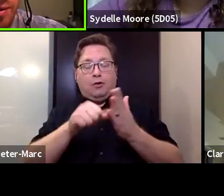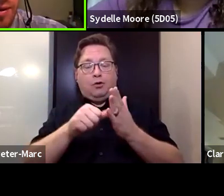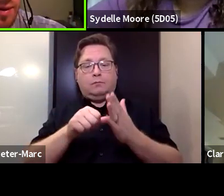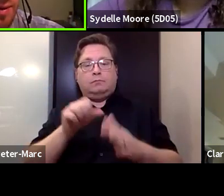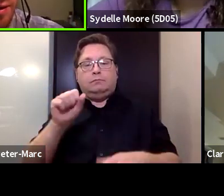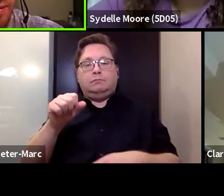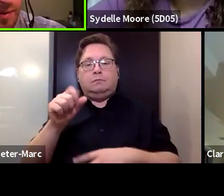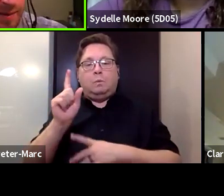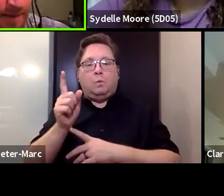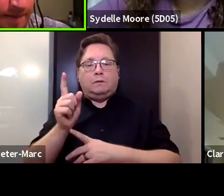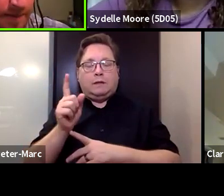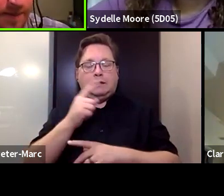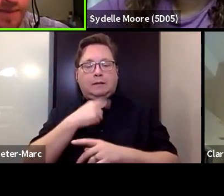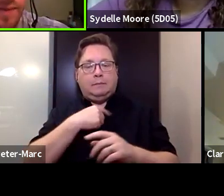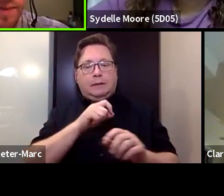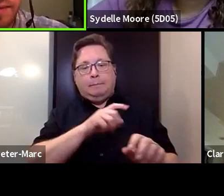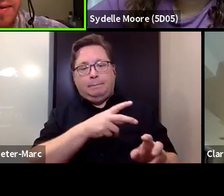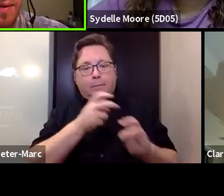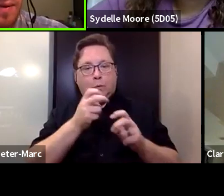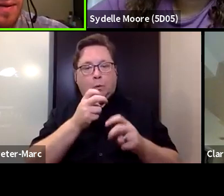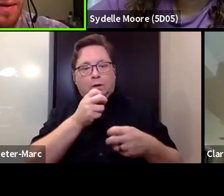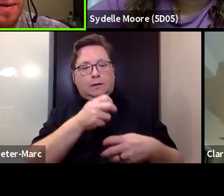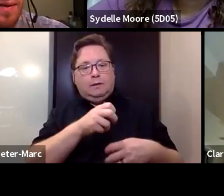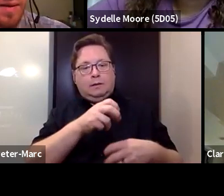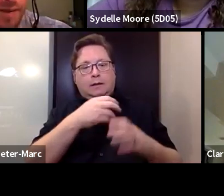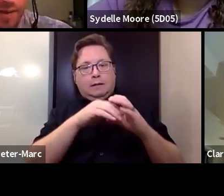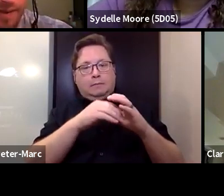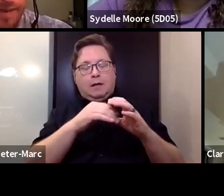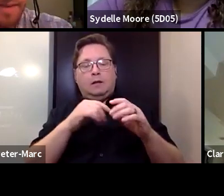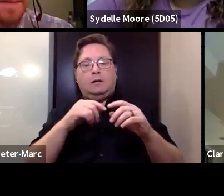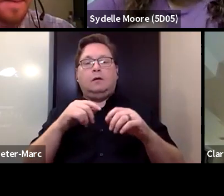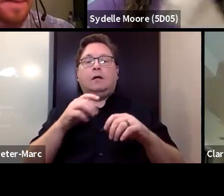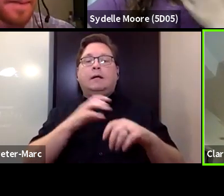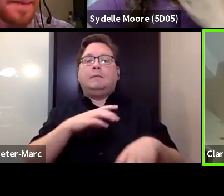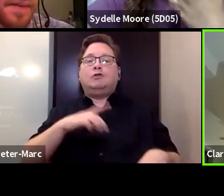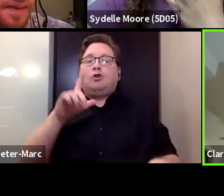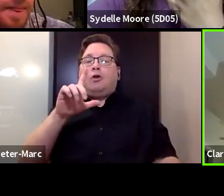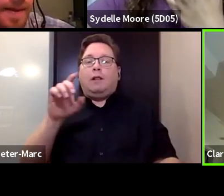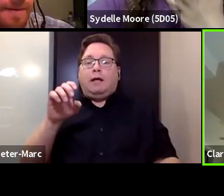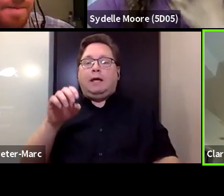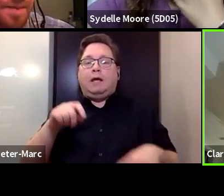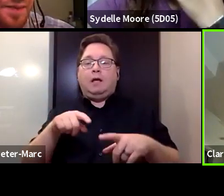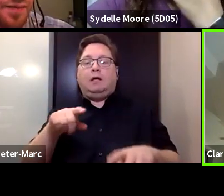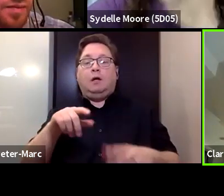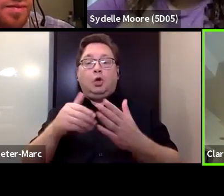pull up my email. And while he's doing that, New Samaritan Baptist Church